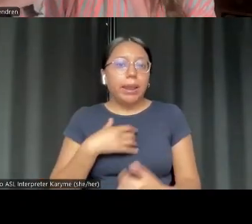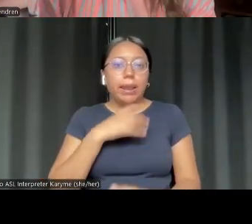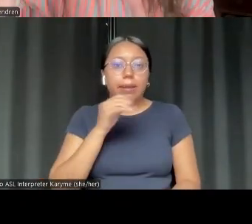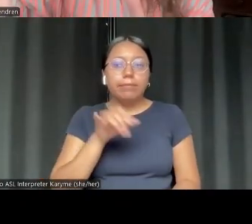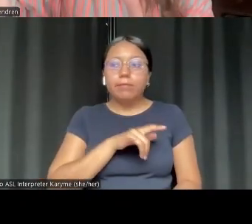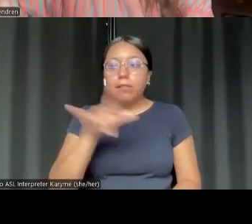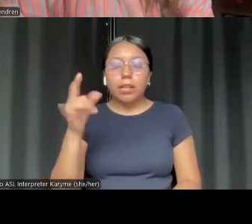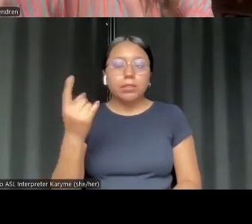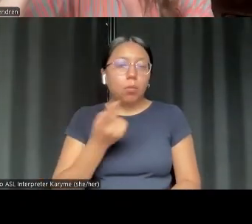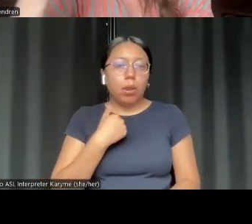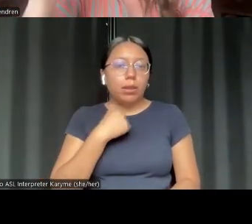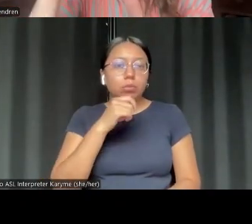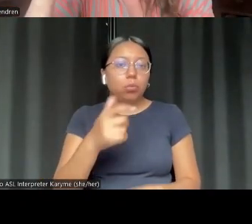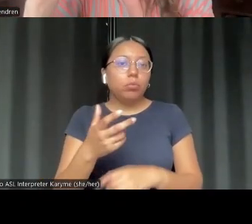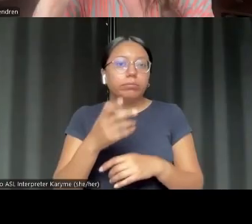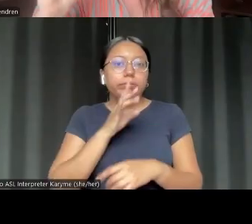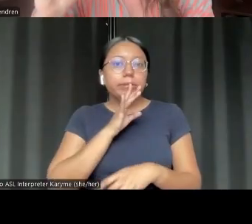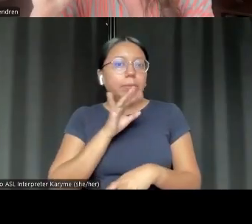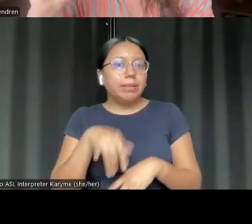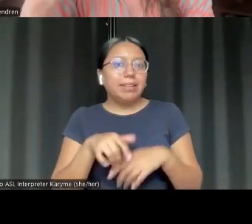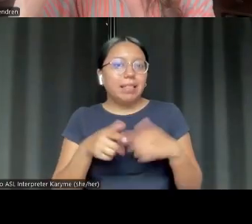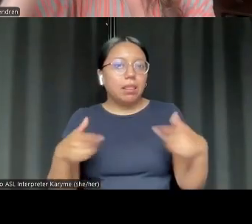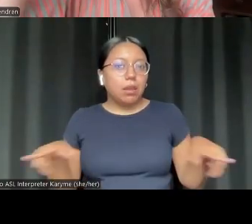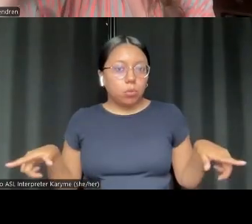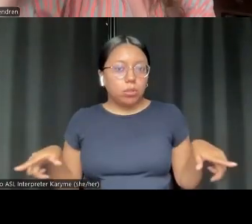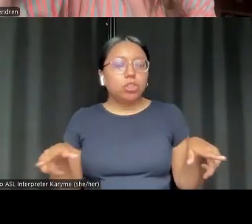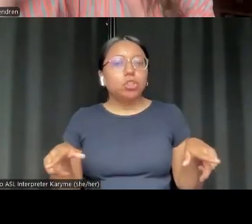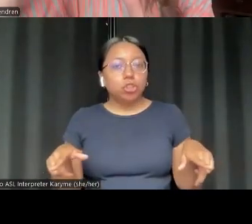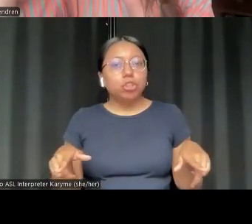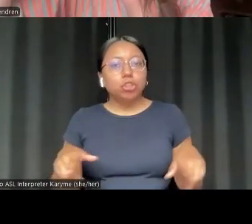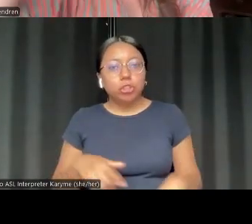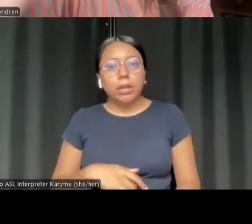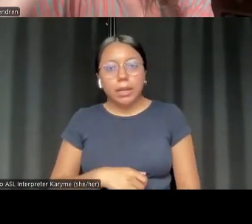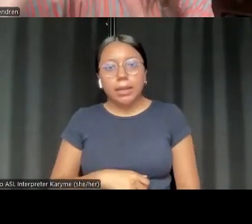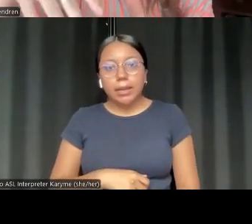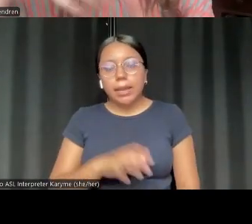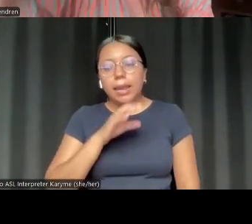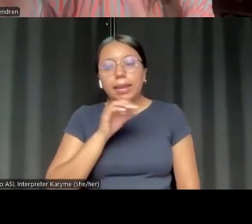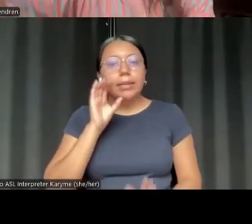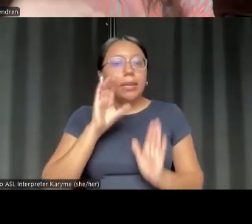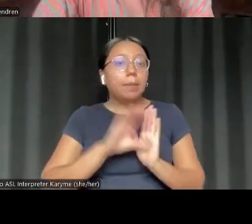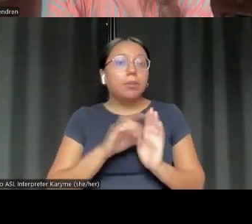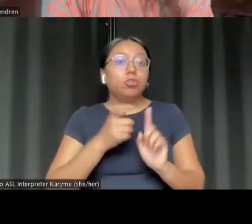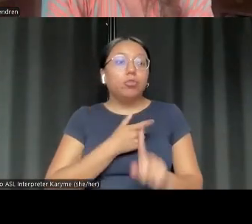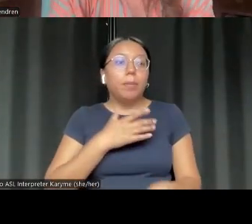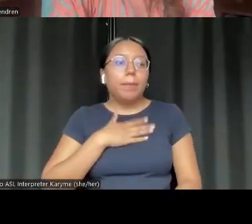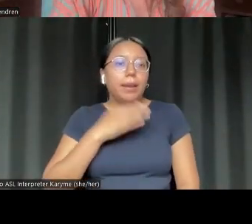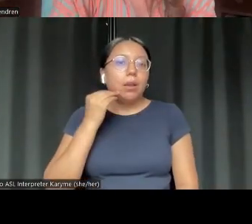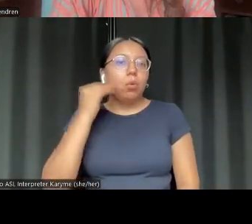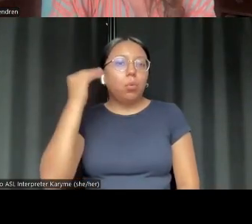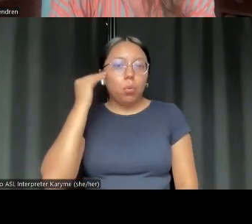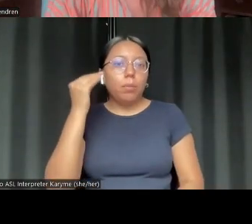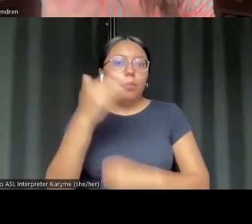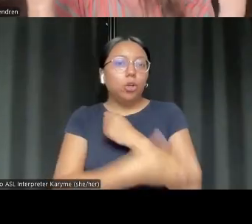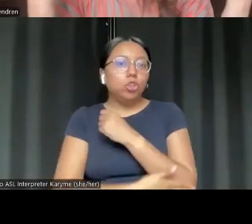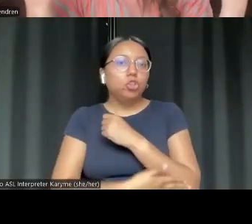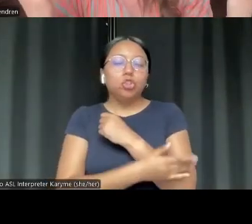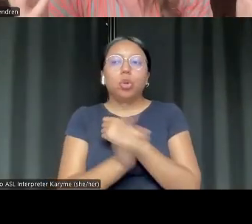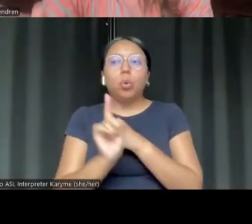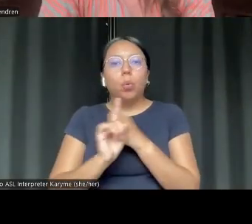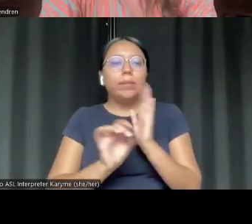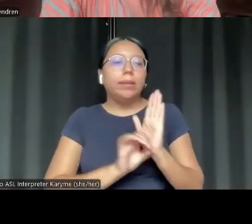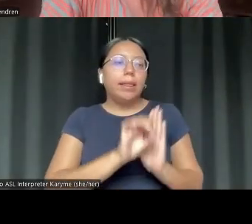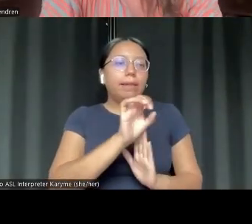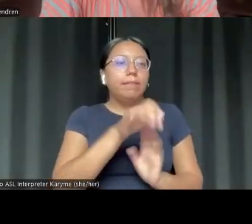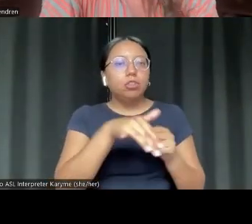and spot easily, because of the line weights and so on, an image that I know from my own home country about where the elevators are and so on. We could